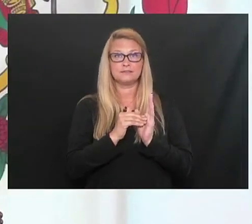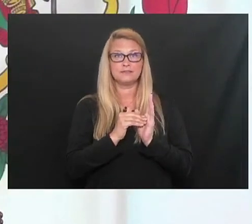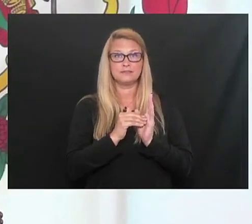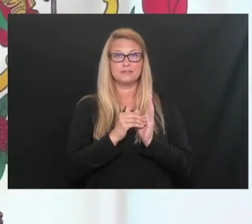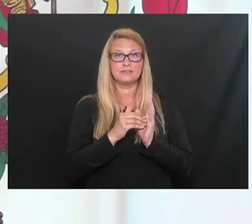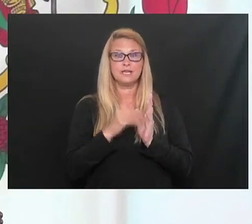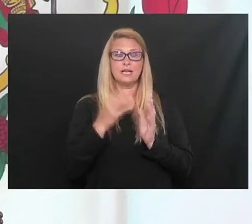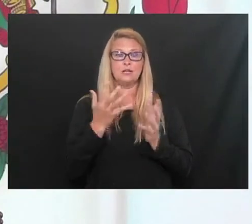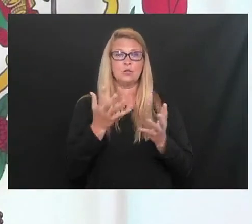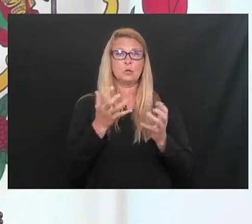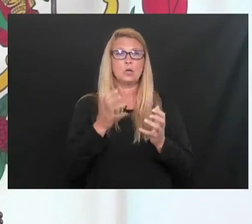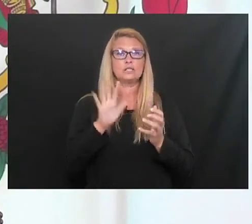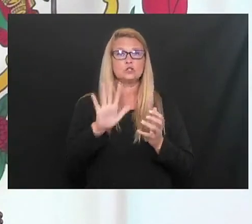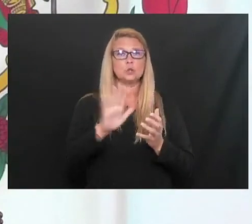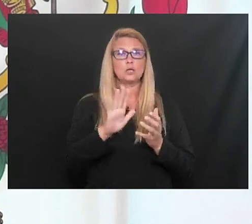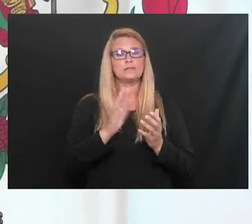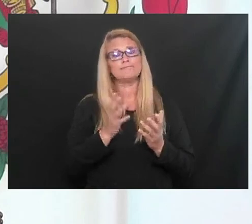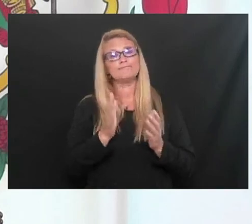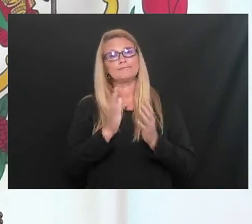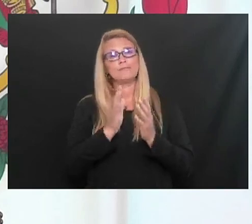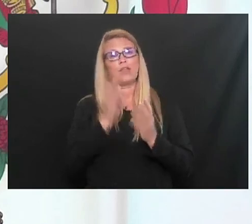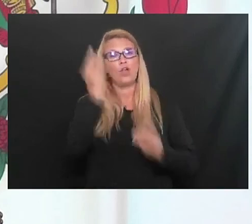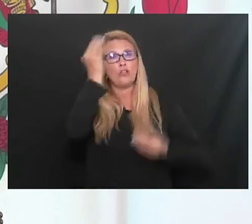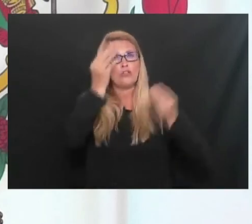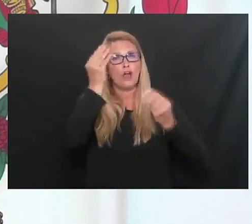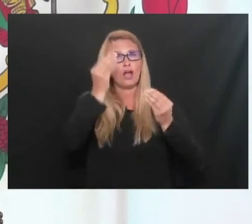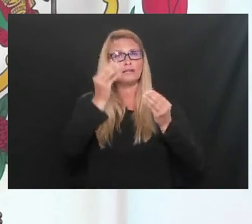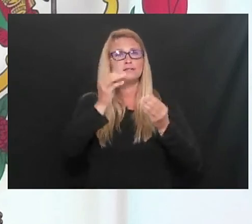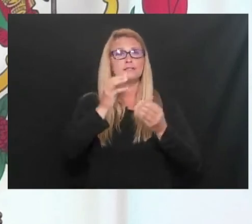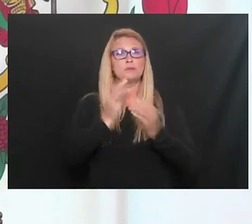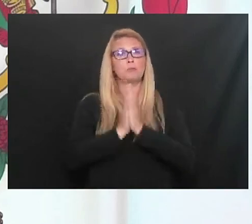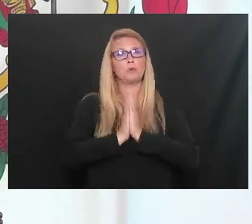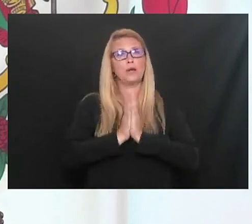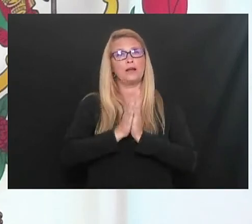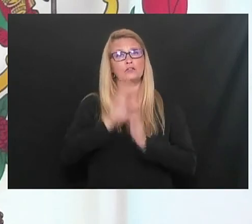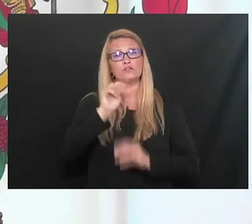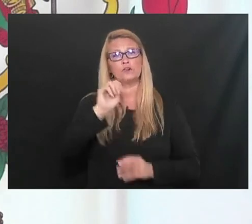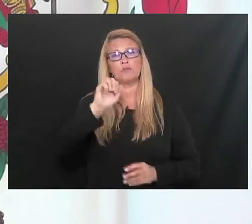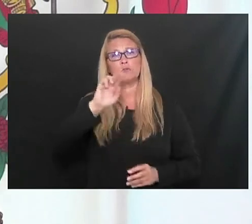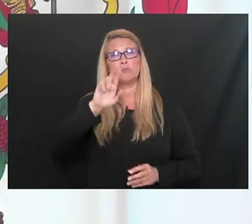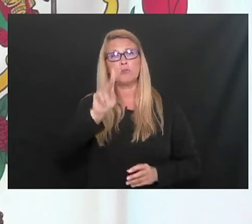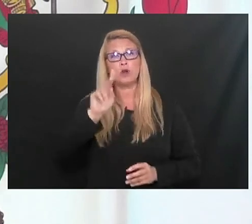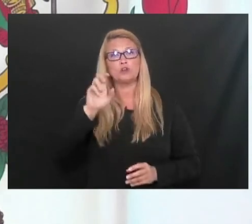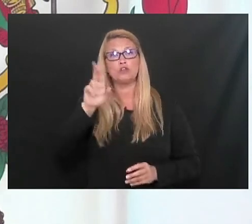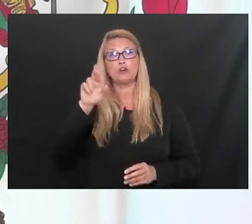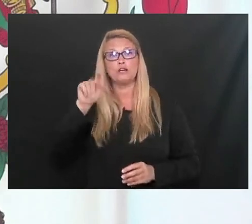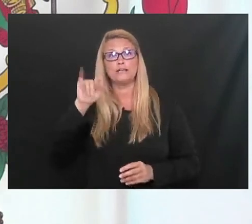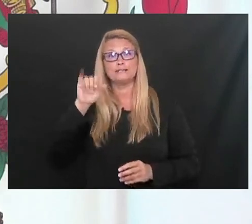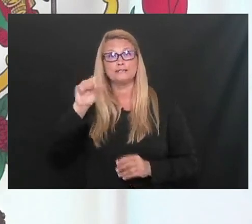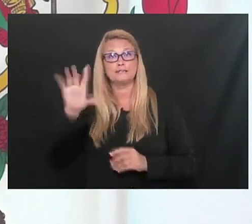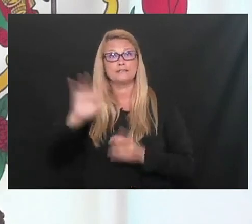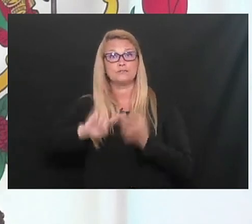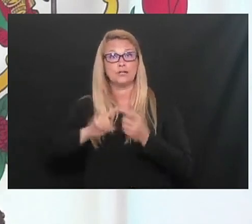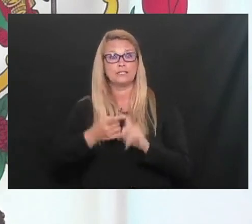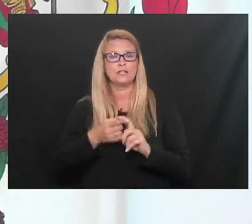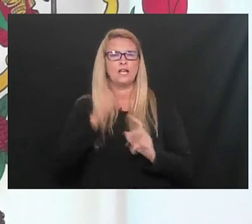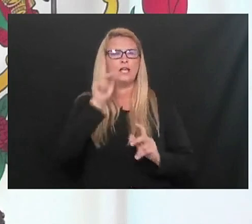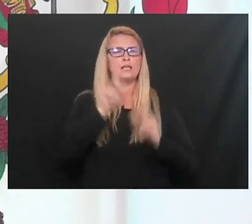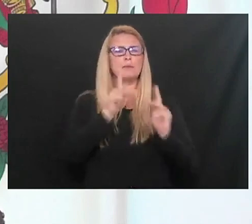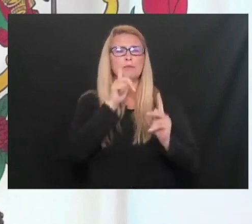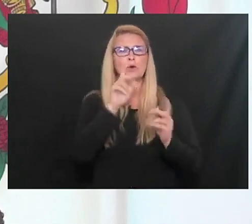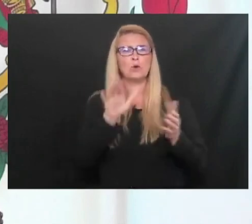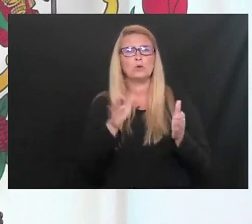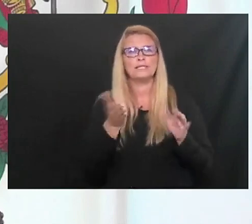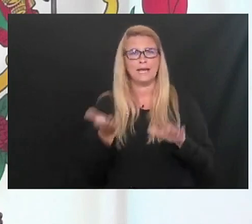your kind thoughts and prayers for Mark Curtis's friend, for the folks that we lost. I'm just trying to think if there's